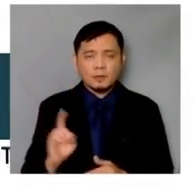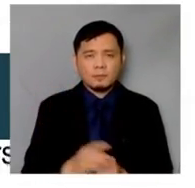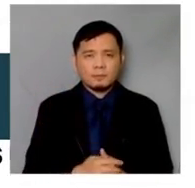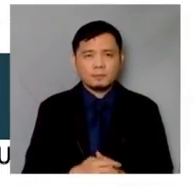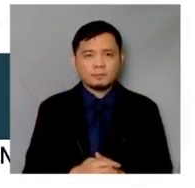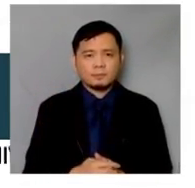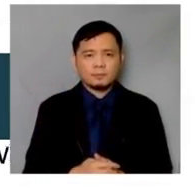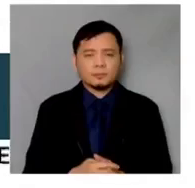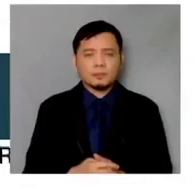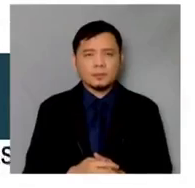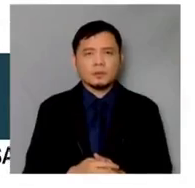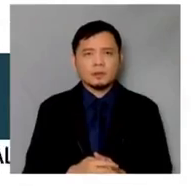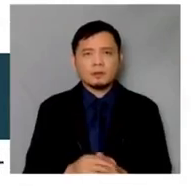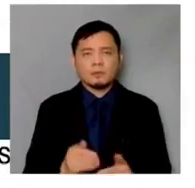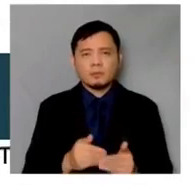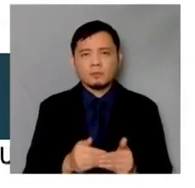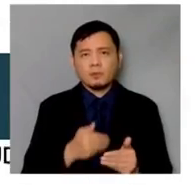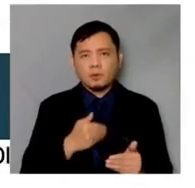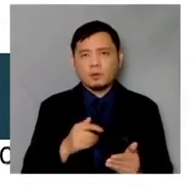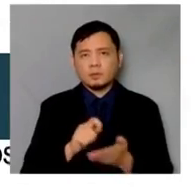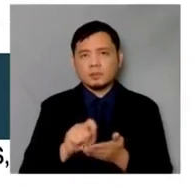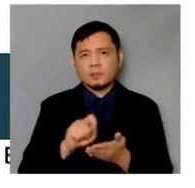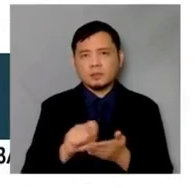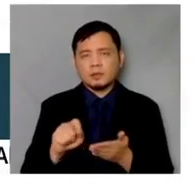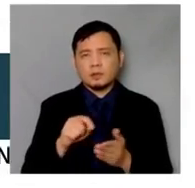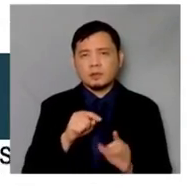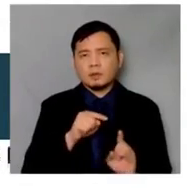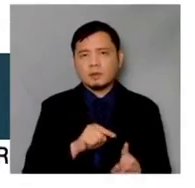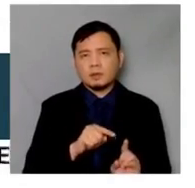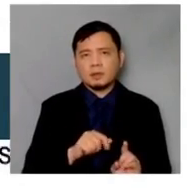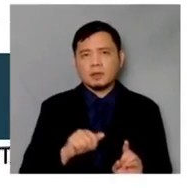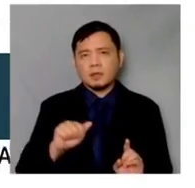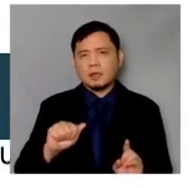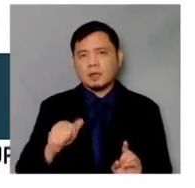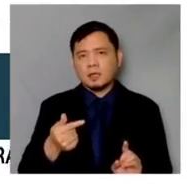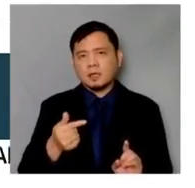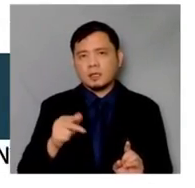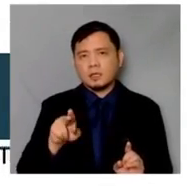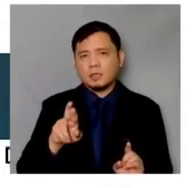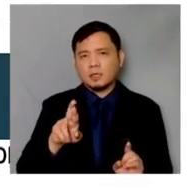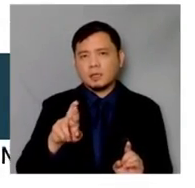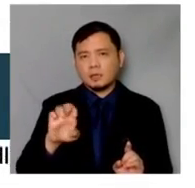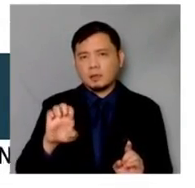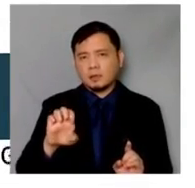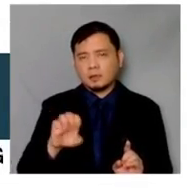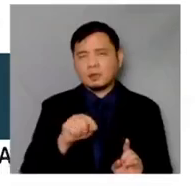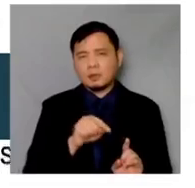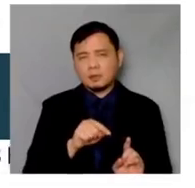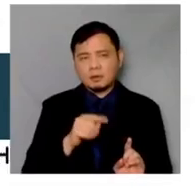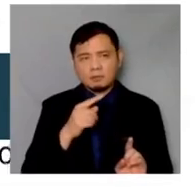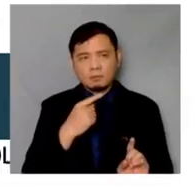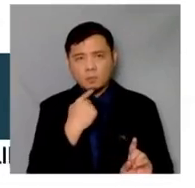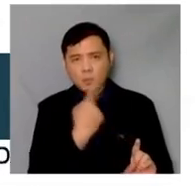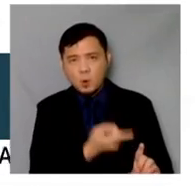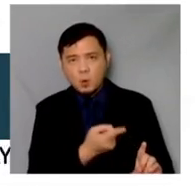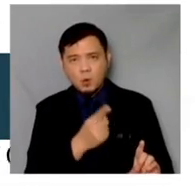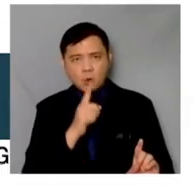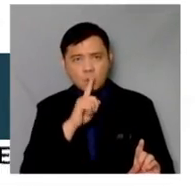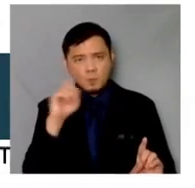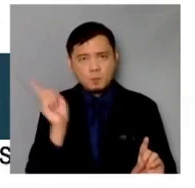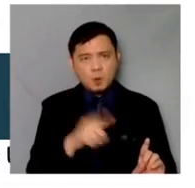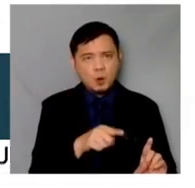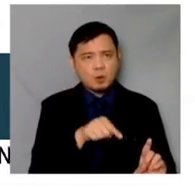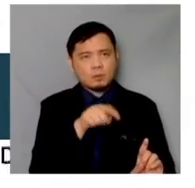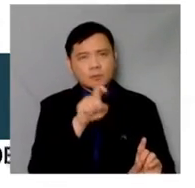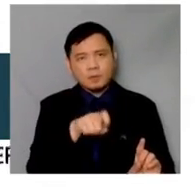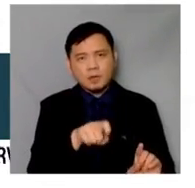was former Secretary, DOJ Secretary Aguirre, who told him to